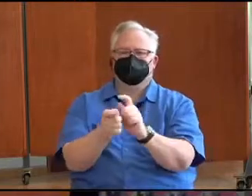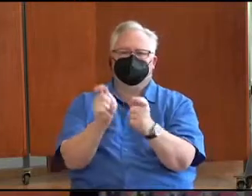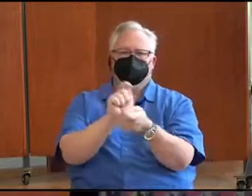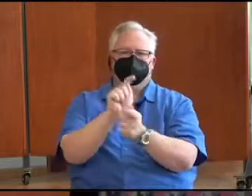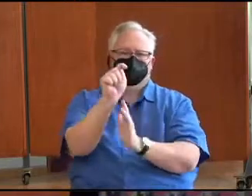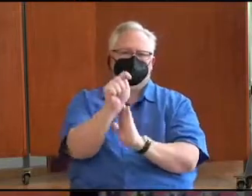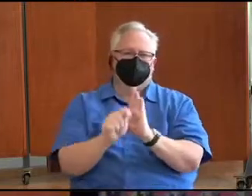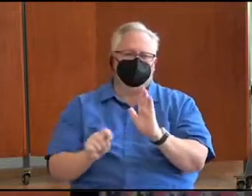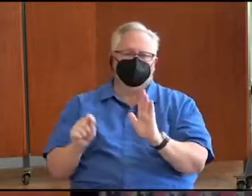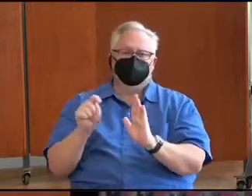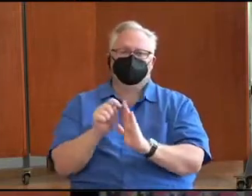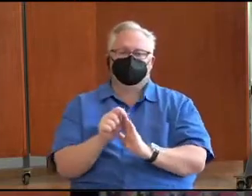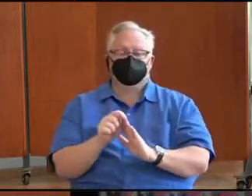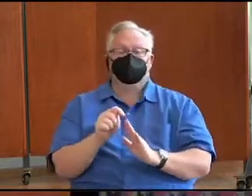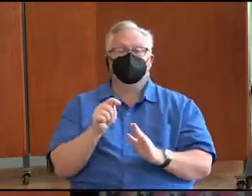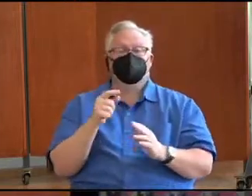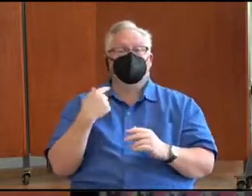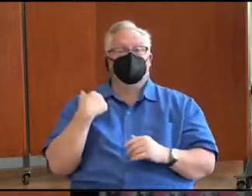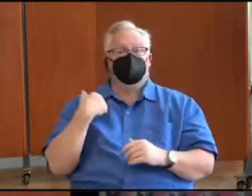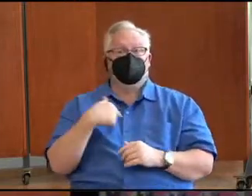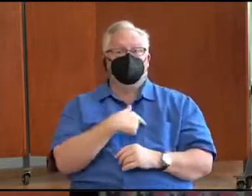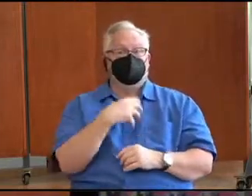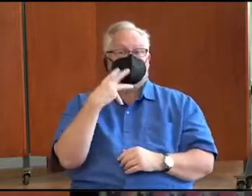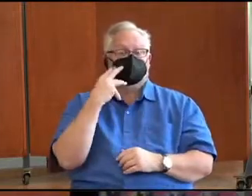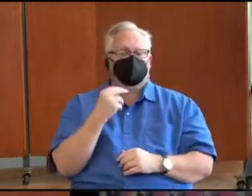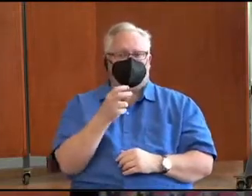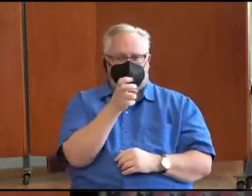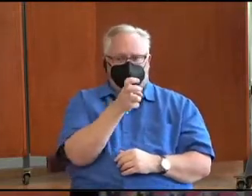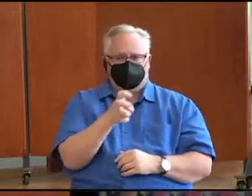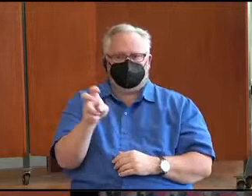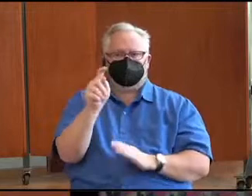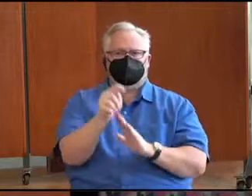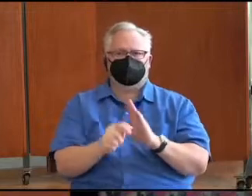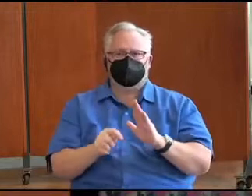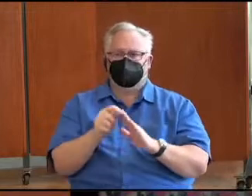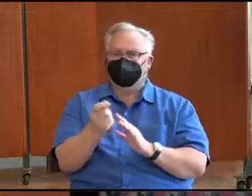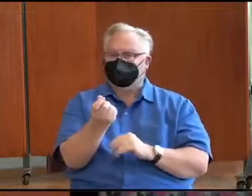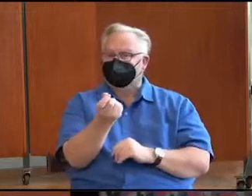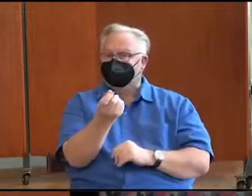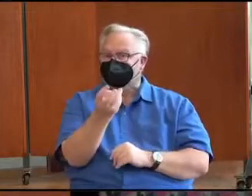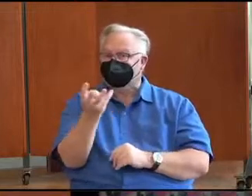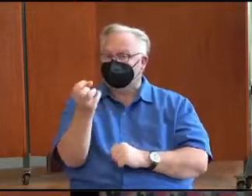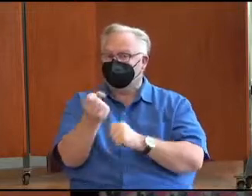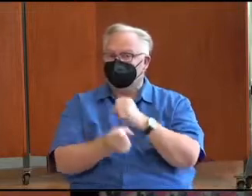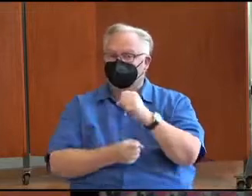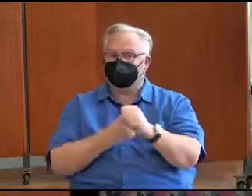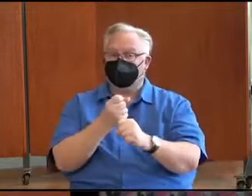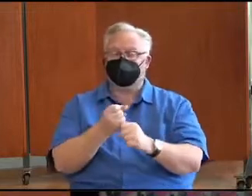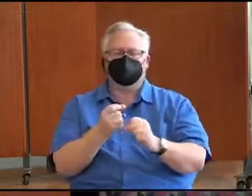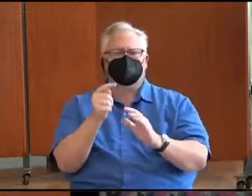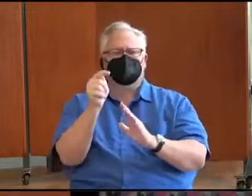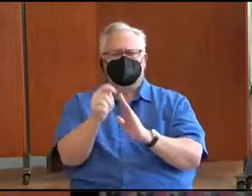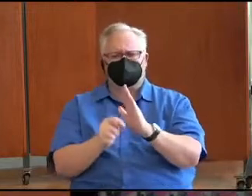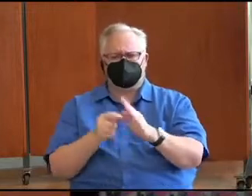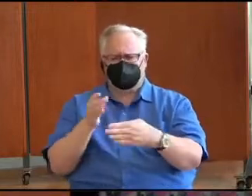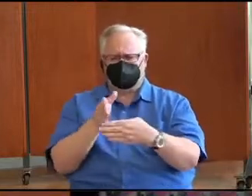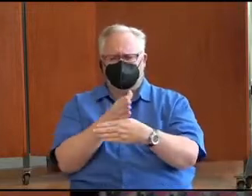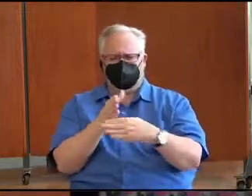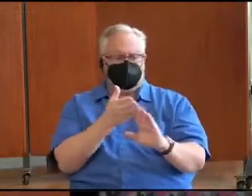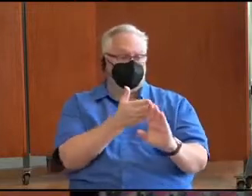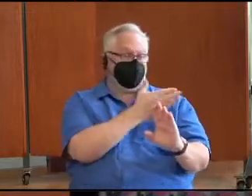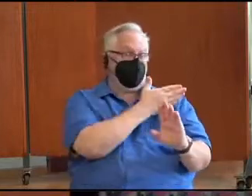We have been in a liminal time for years now, a time in between what has been and what is not